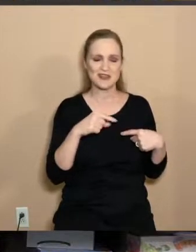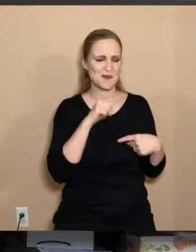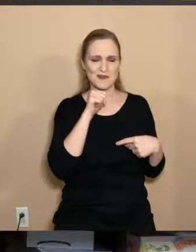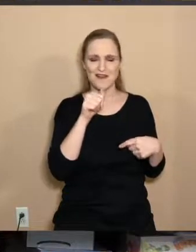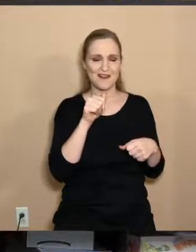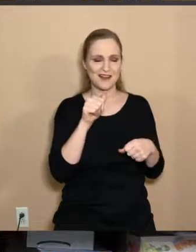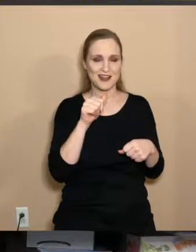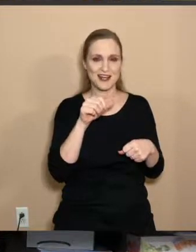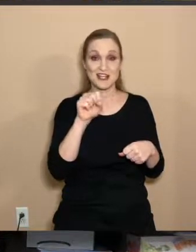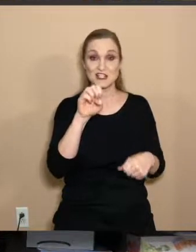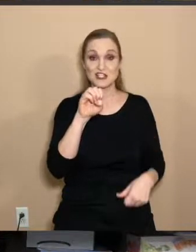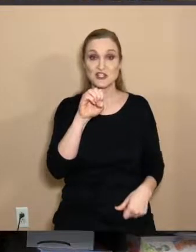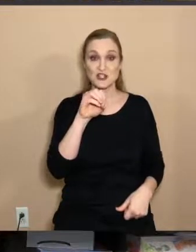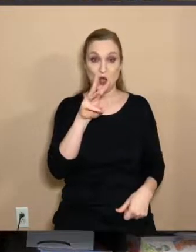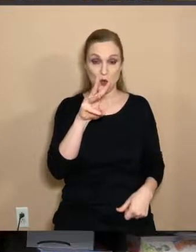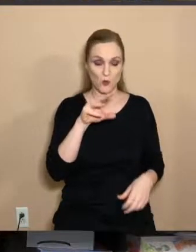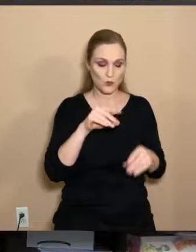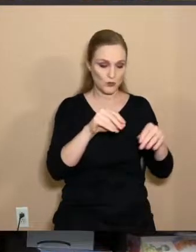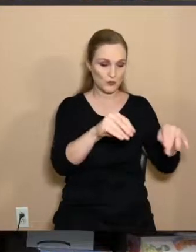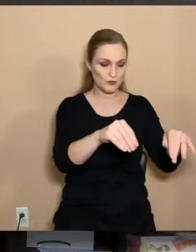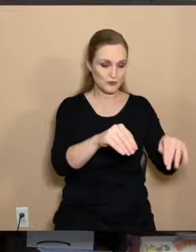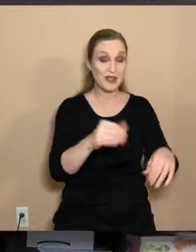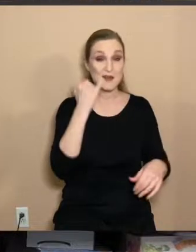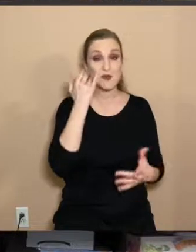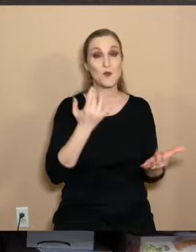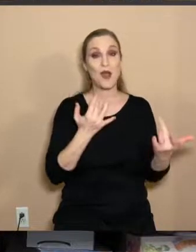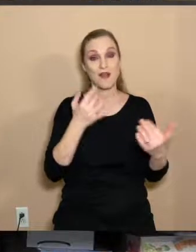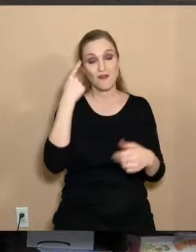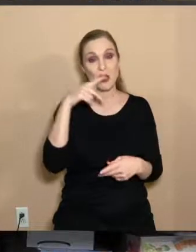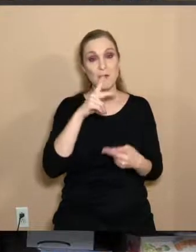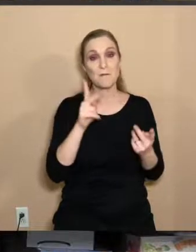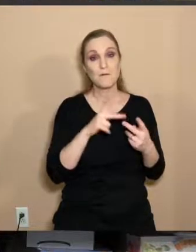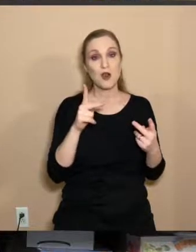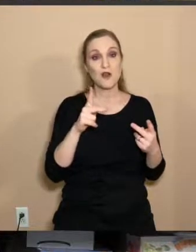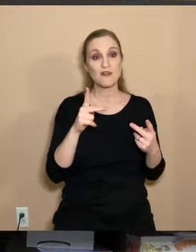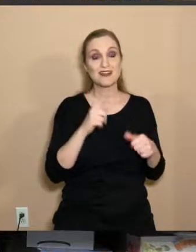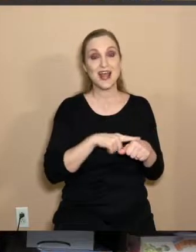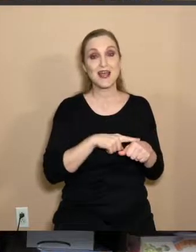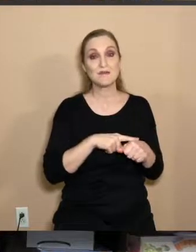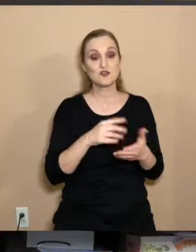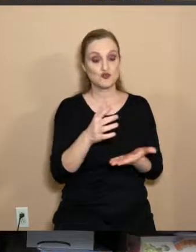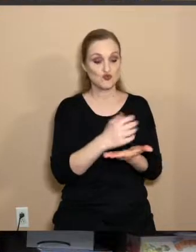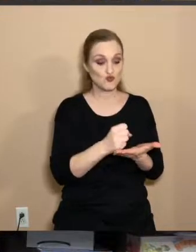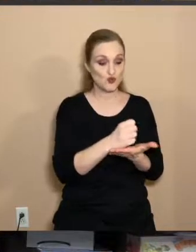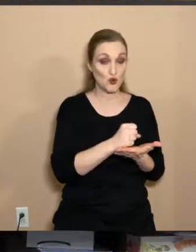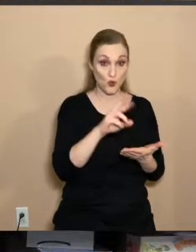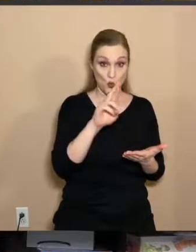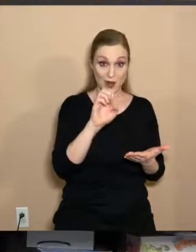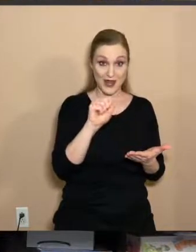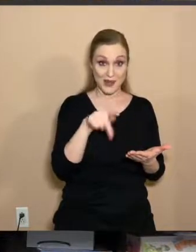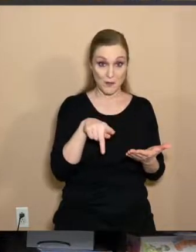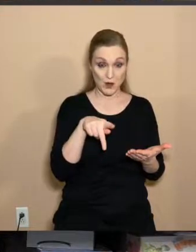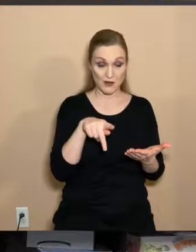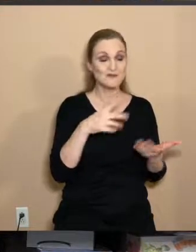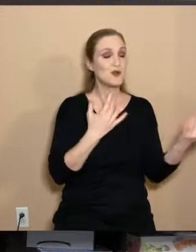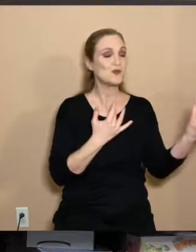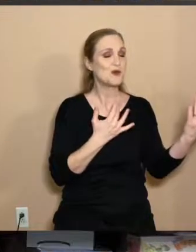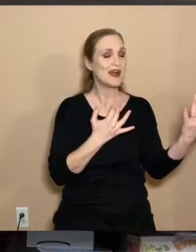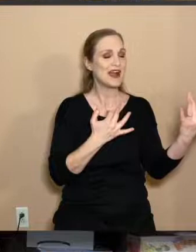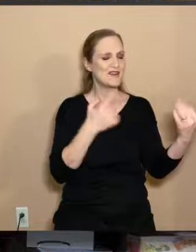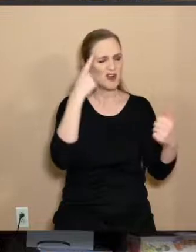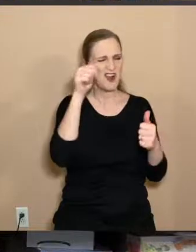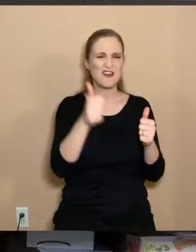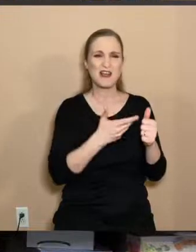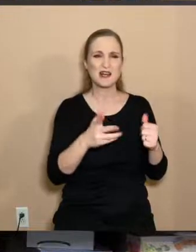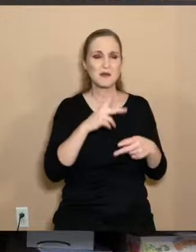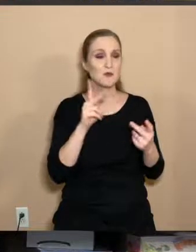sow. And if we wait for the perfect conditions to reap what we have sown, if we wait for those perfect